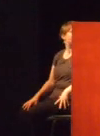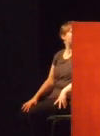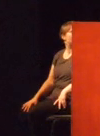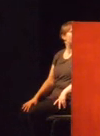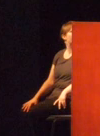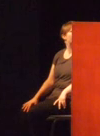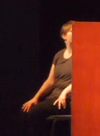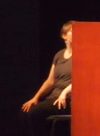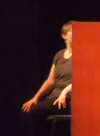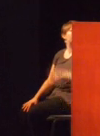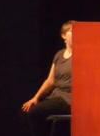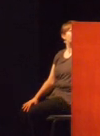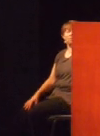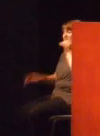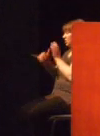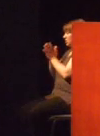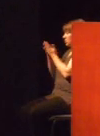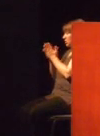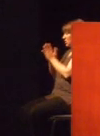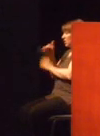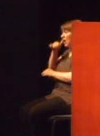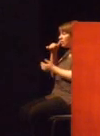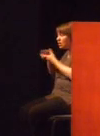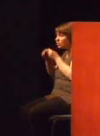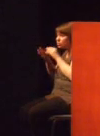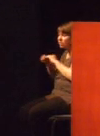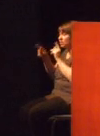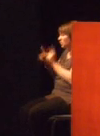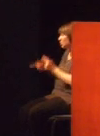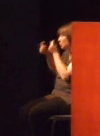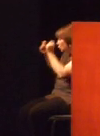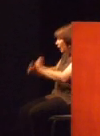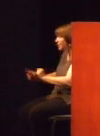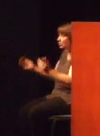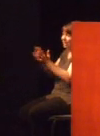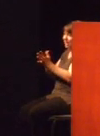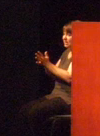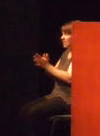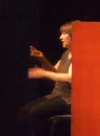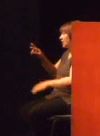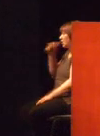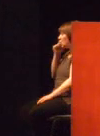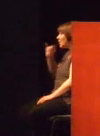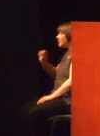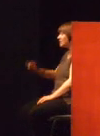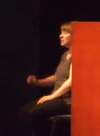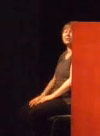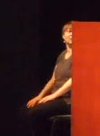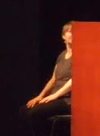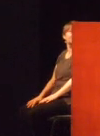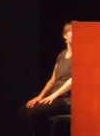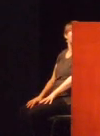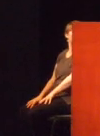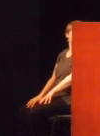15 stories of white people trying to be anti-racist. They've spent more than 30 years of their lives doing things that are anti-racist. And